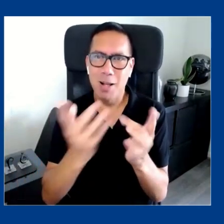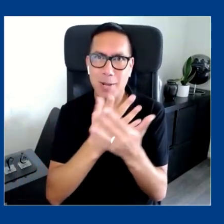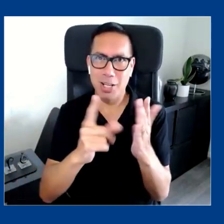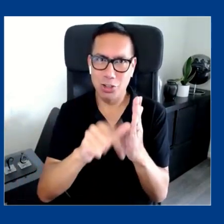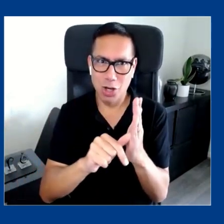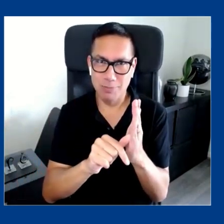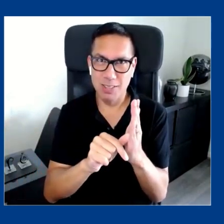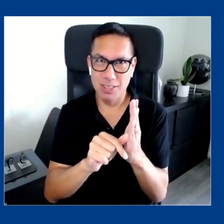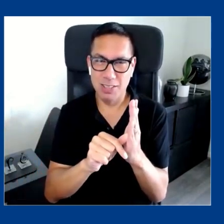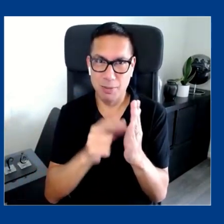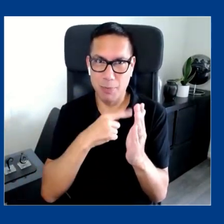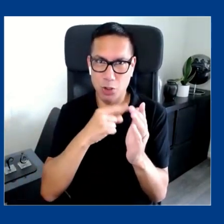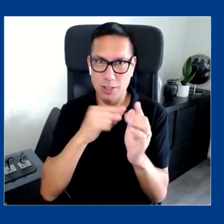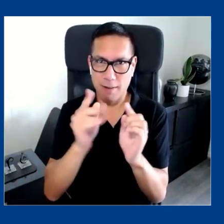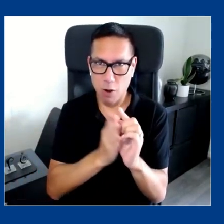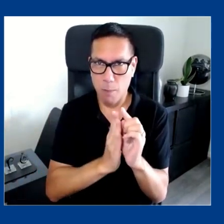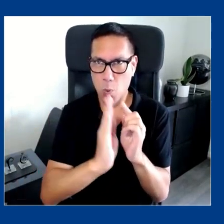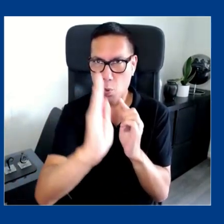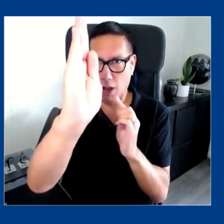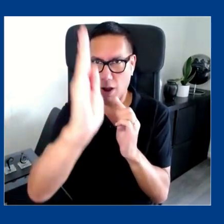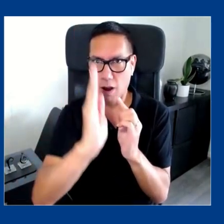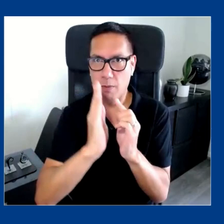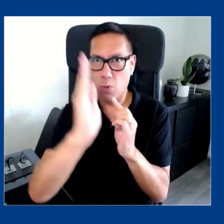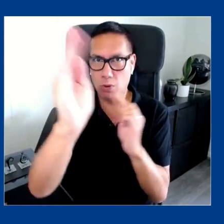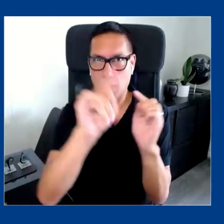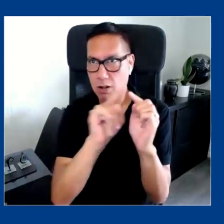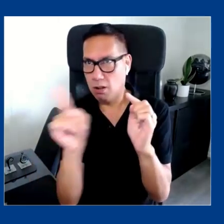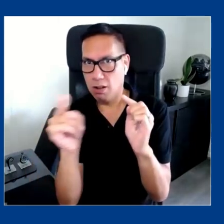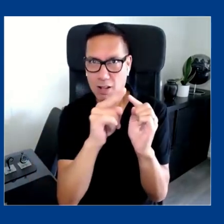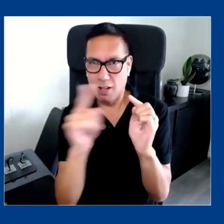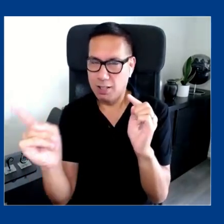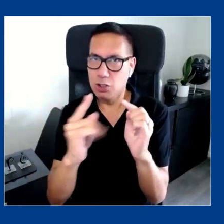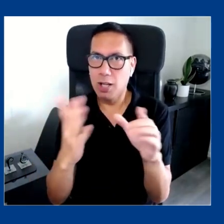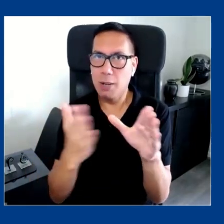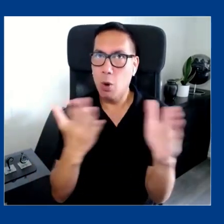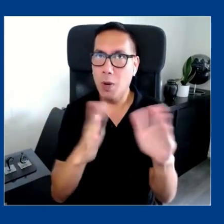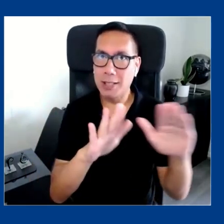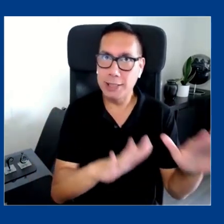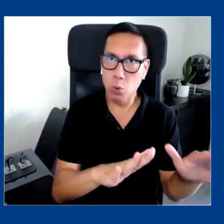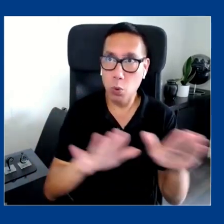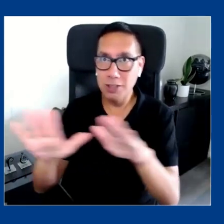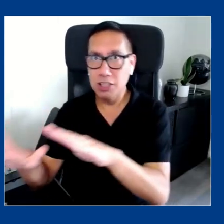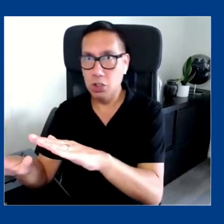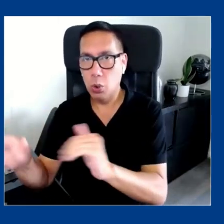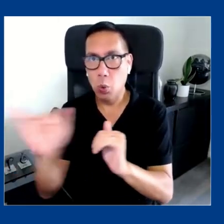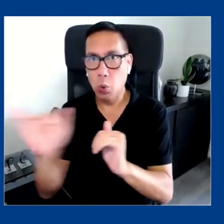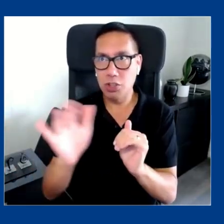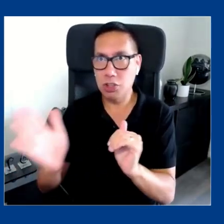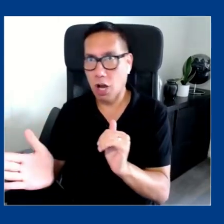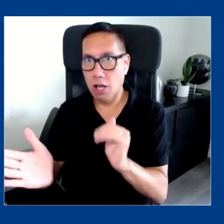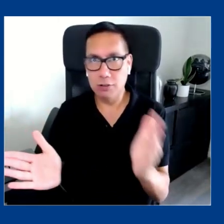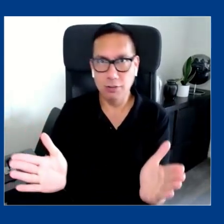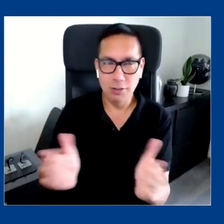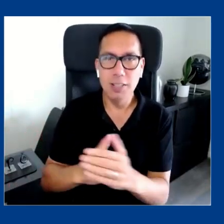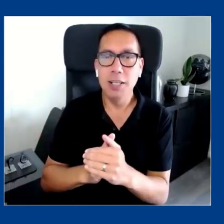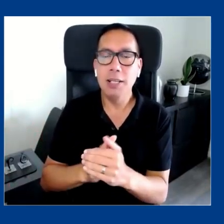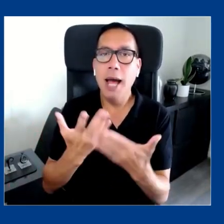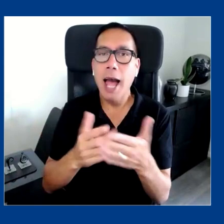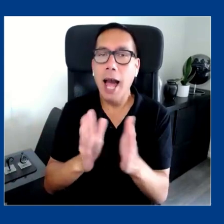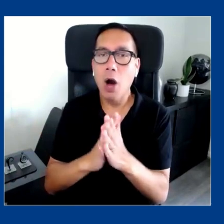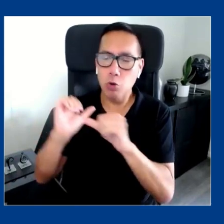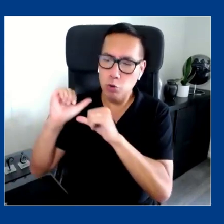this international border they have now settled. They do this especially for rituals connected to the